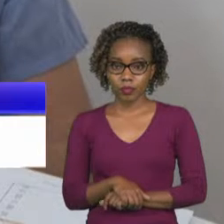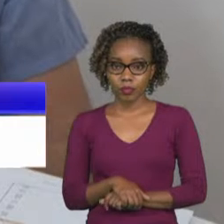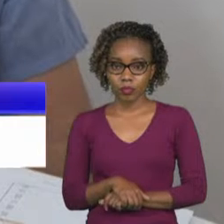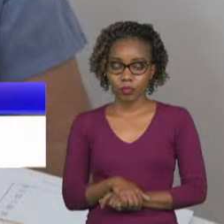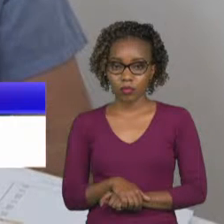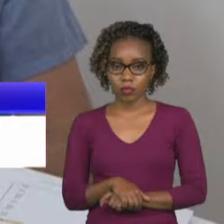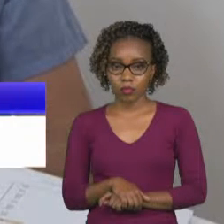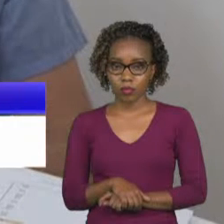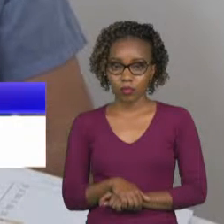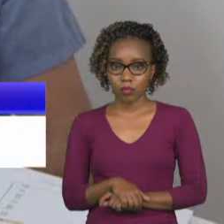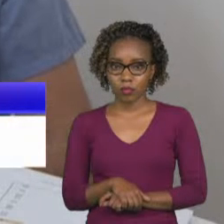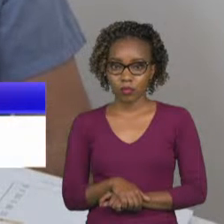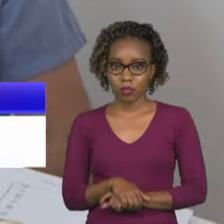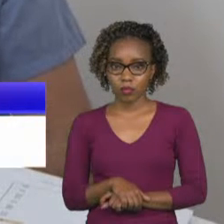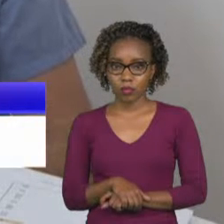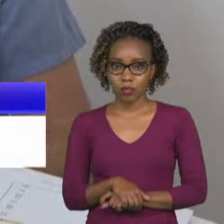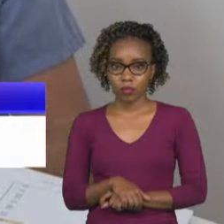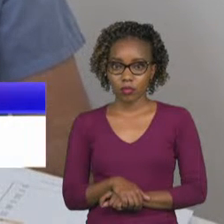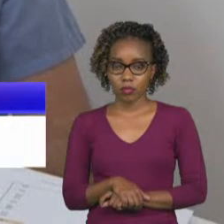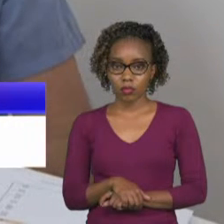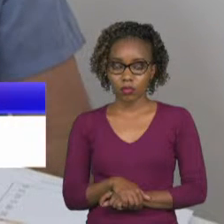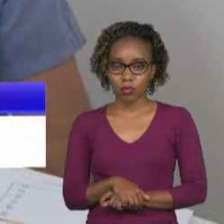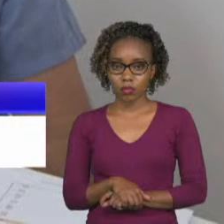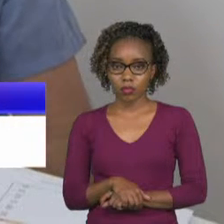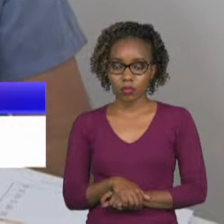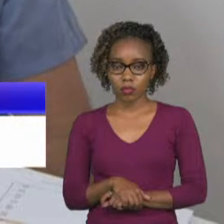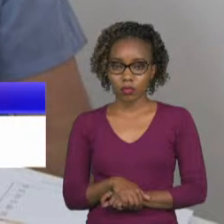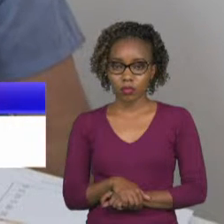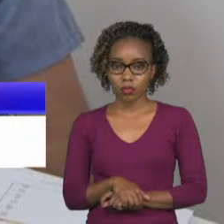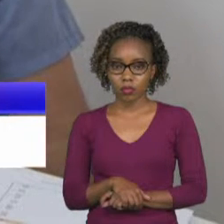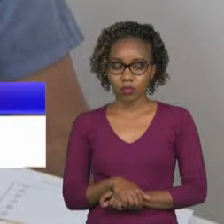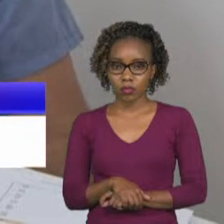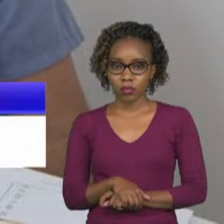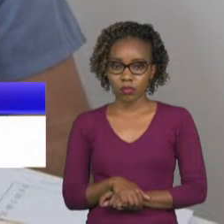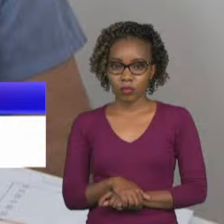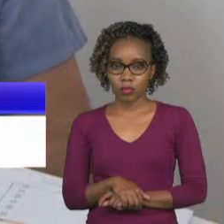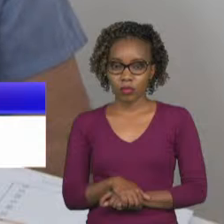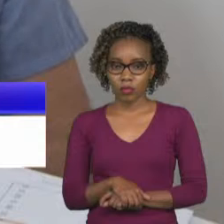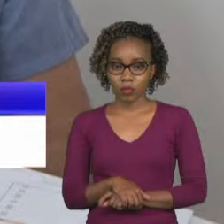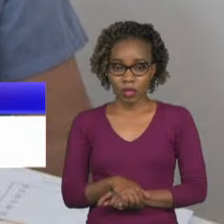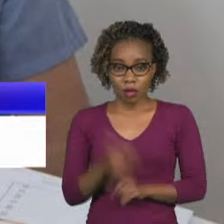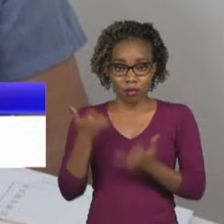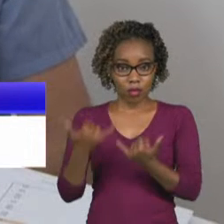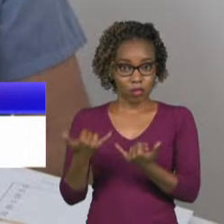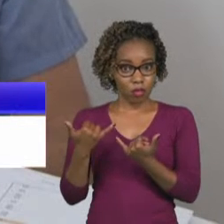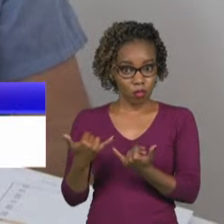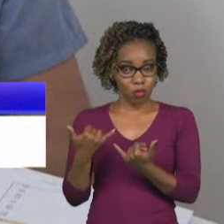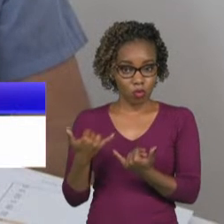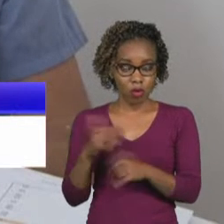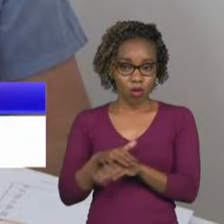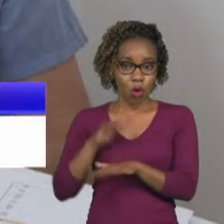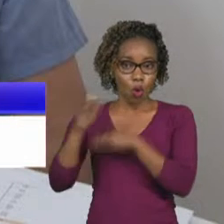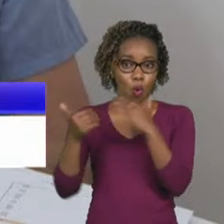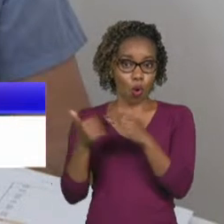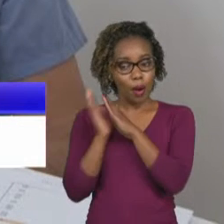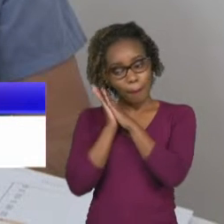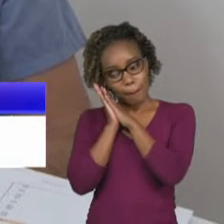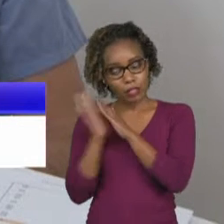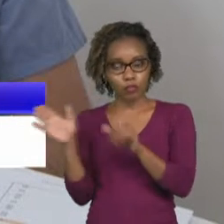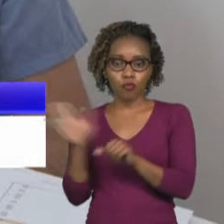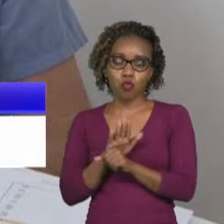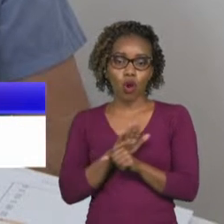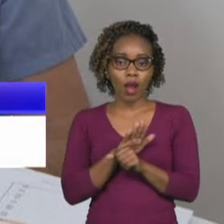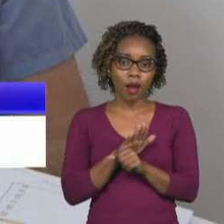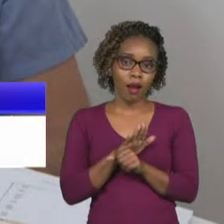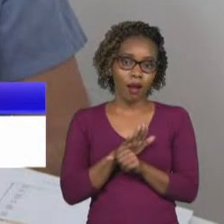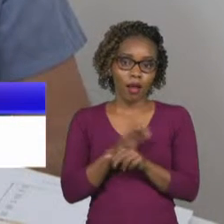posti sono saturi, quindi noi non abbiamo più posti letto. At the moment, all the beds are full.